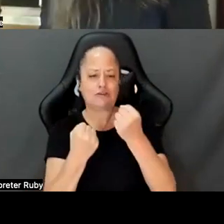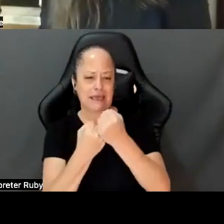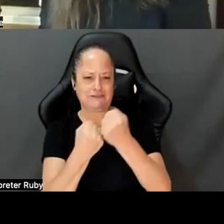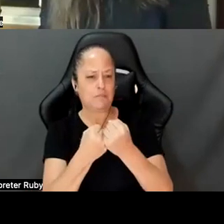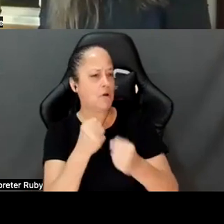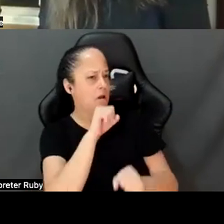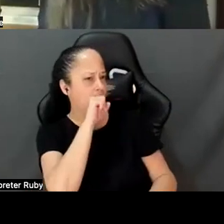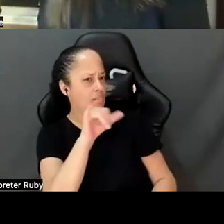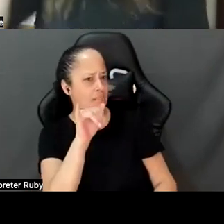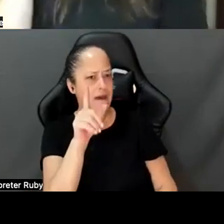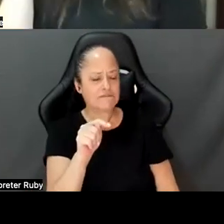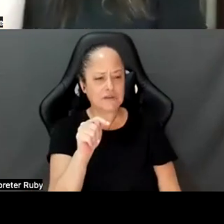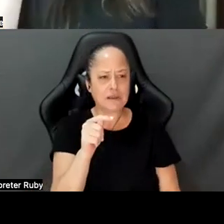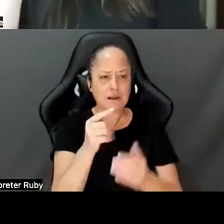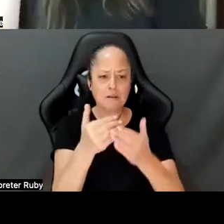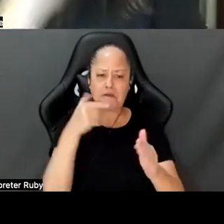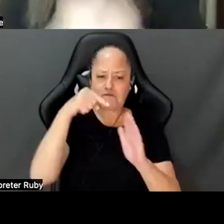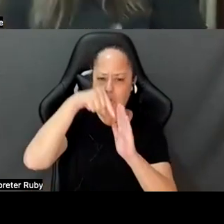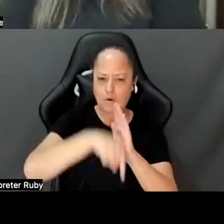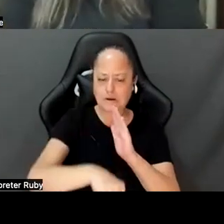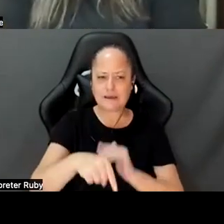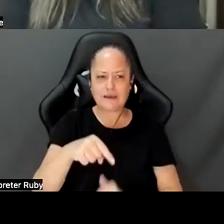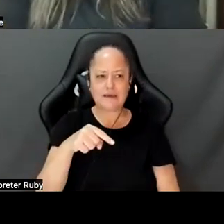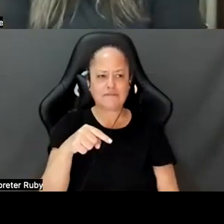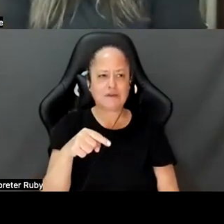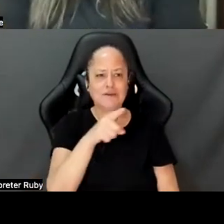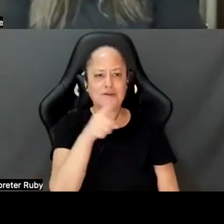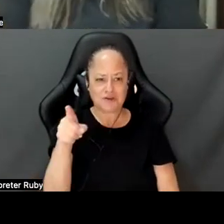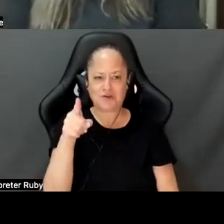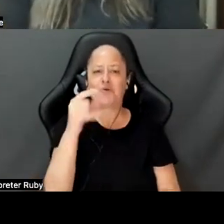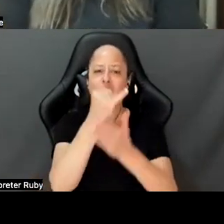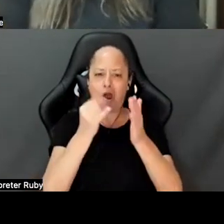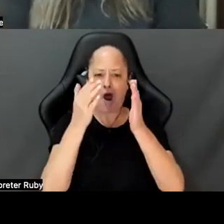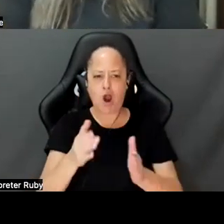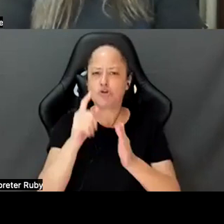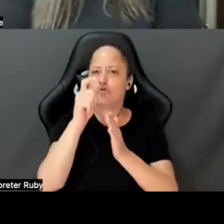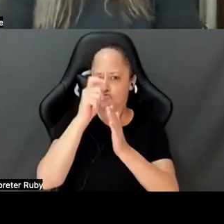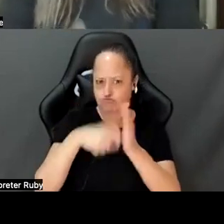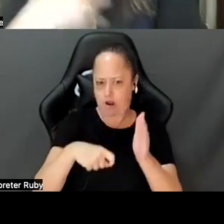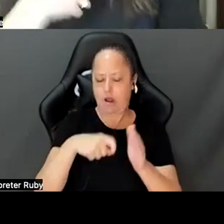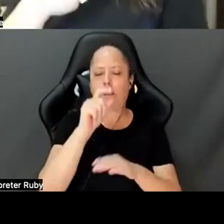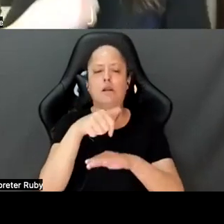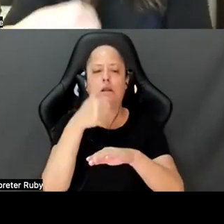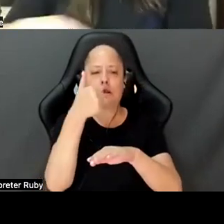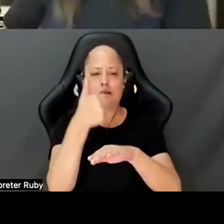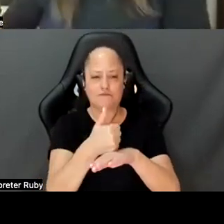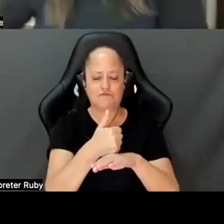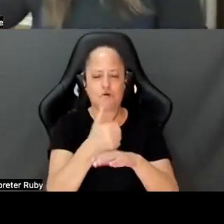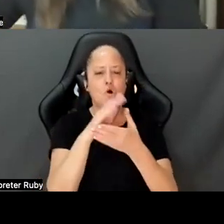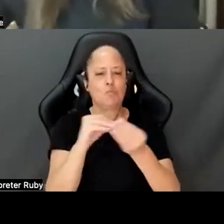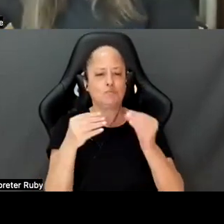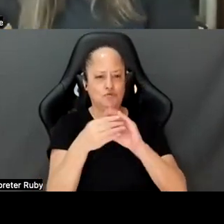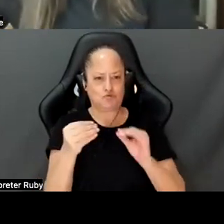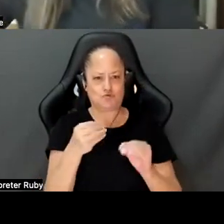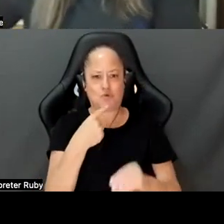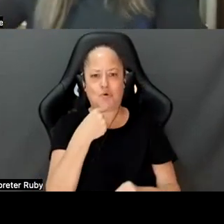I love it. And before we dive in, let me just say you are an artist. Writing is a form of art, storytelling in the form of That is true,